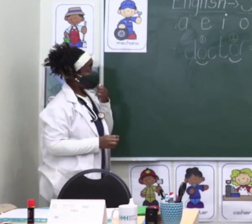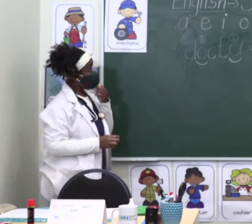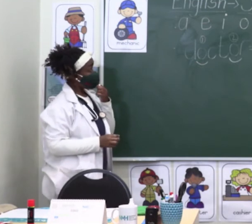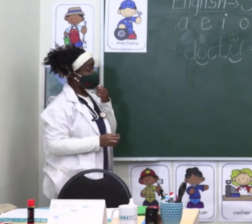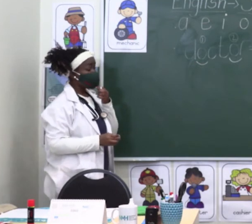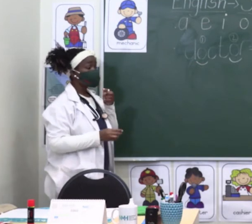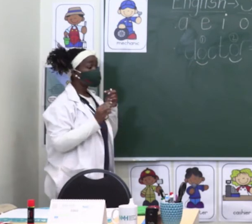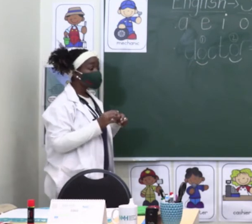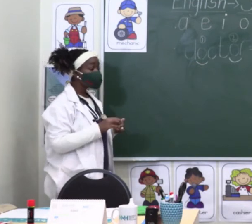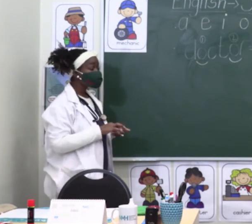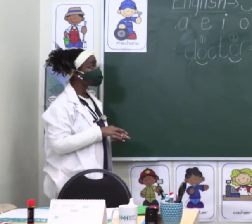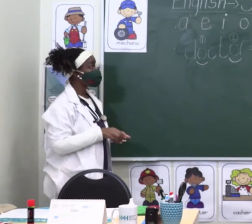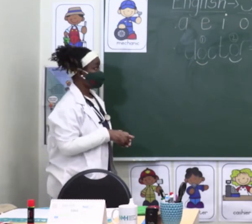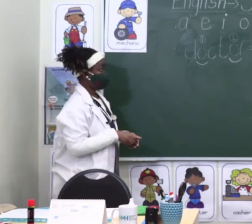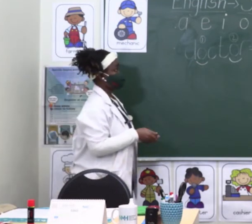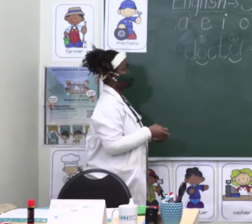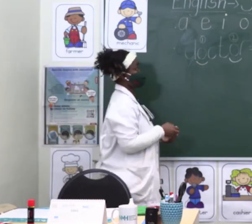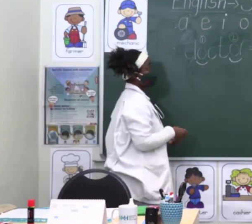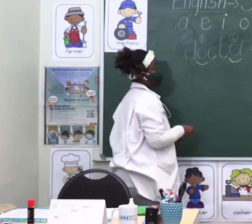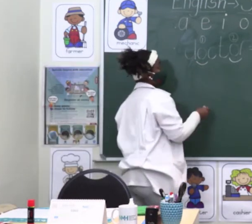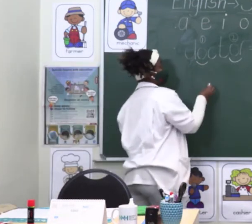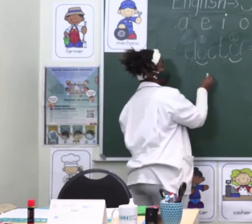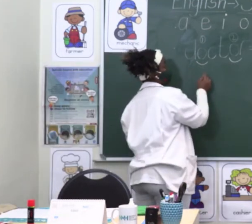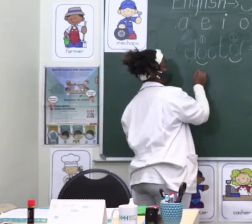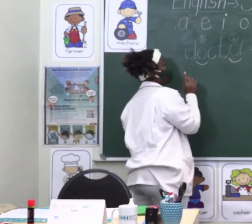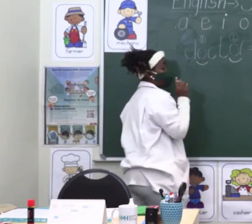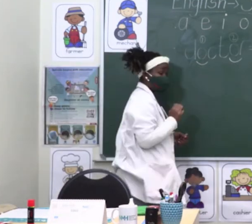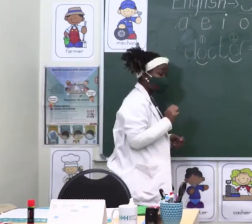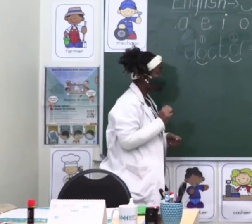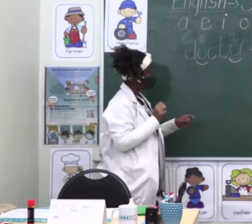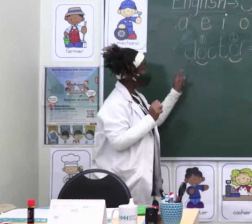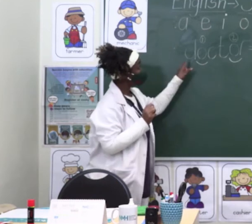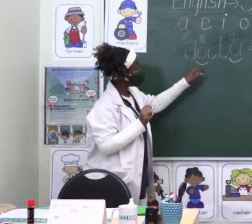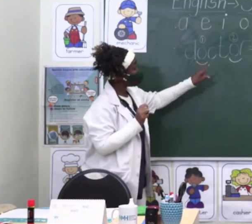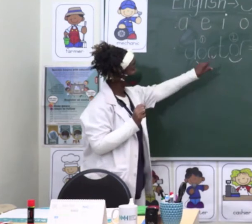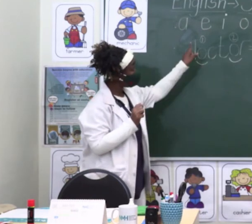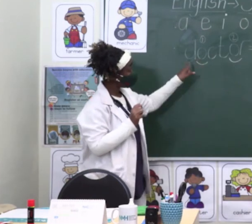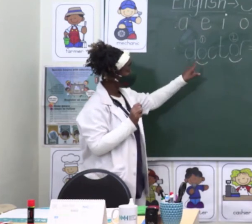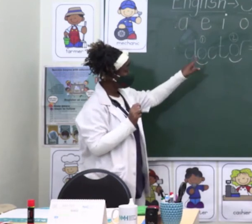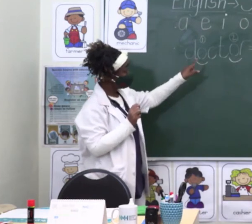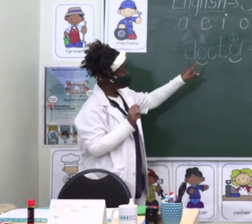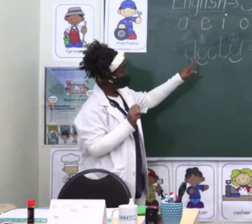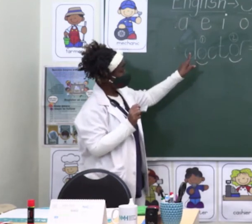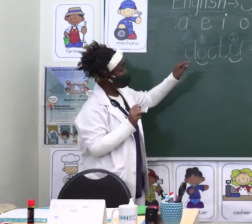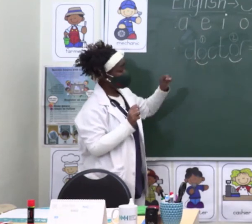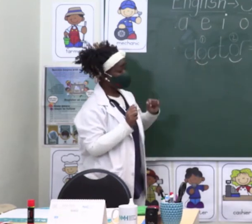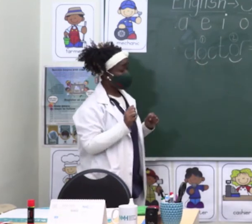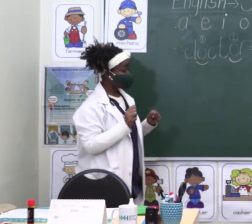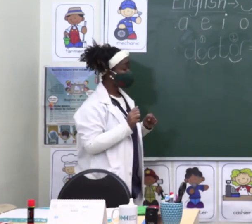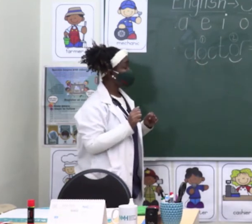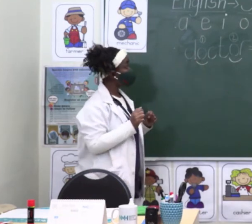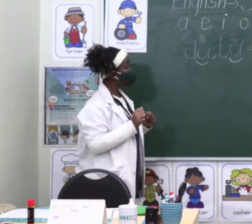divide the word into 2 syllables. Now, and then after counting the